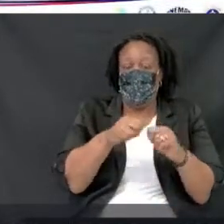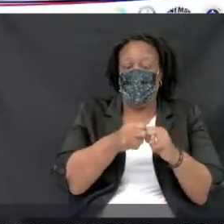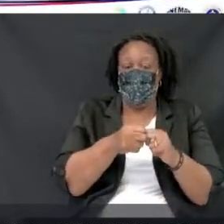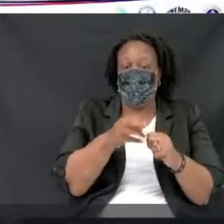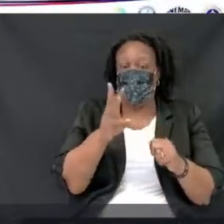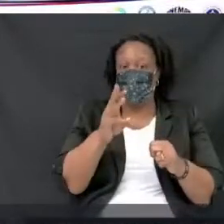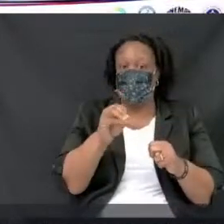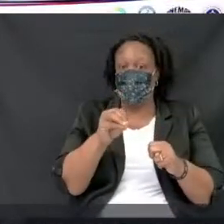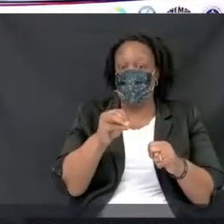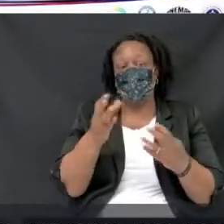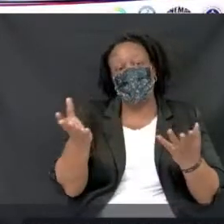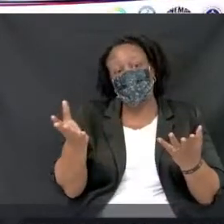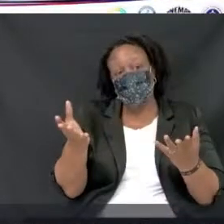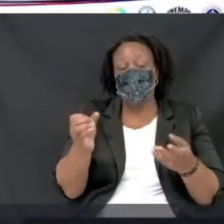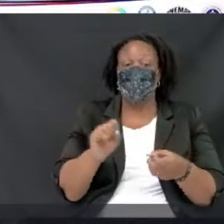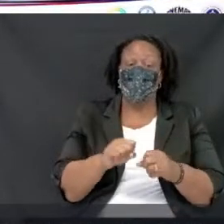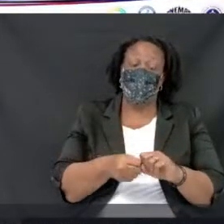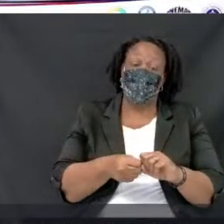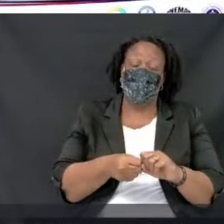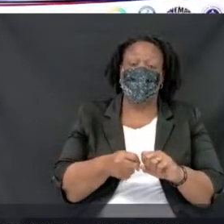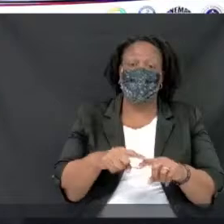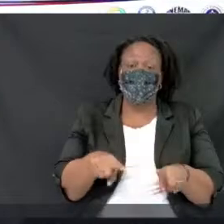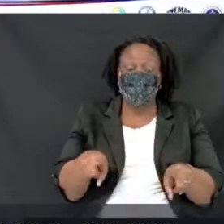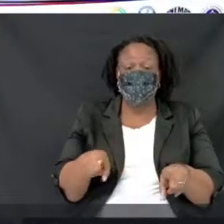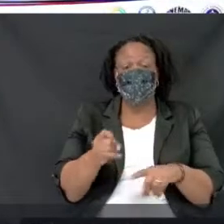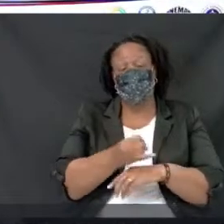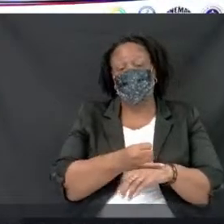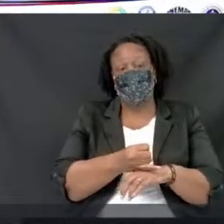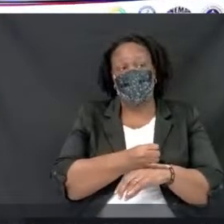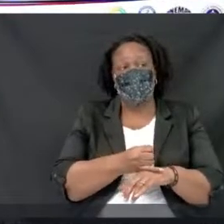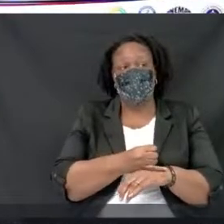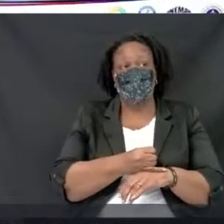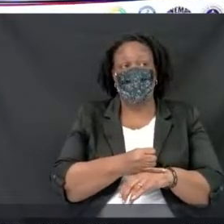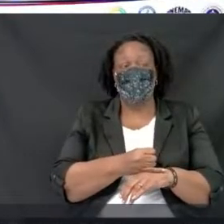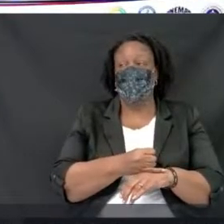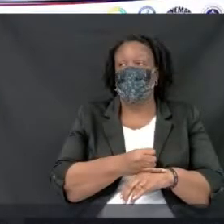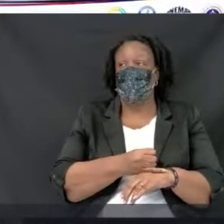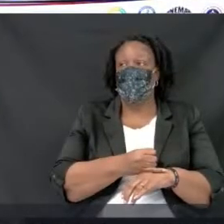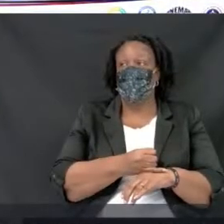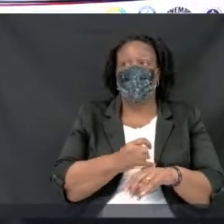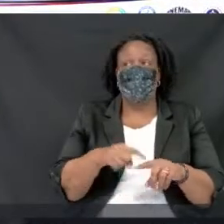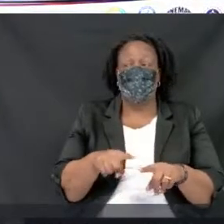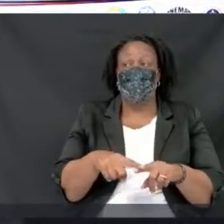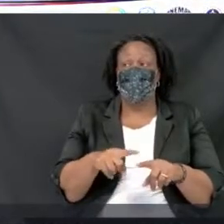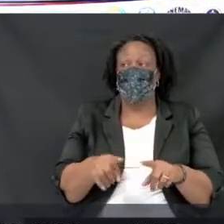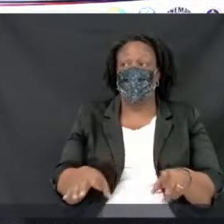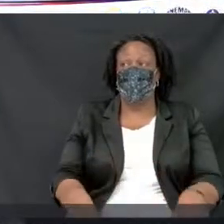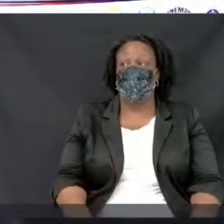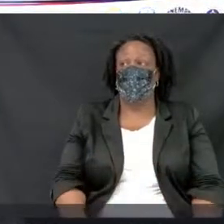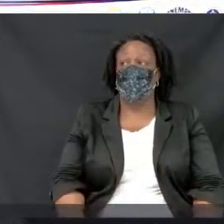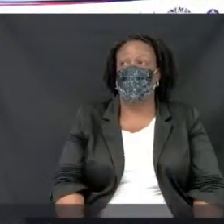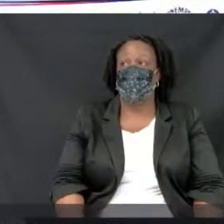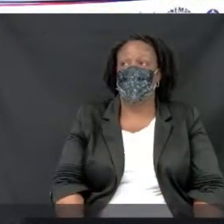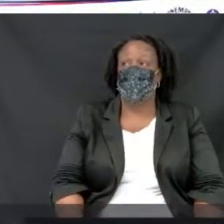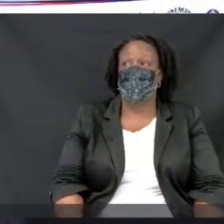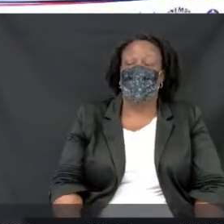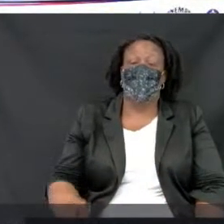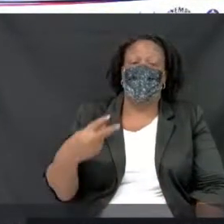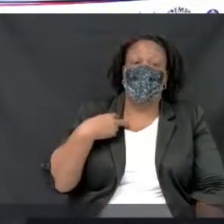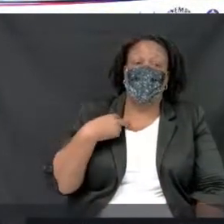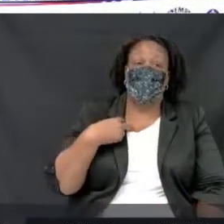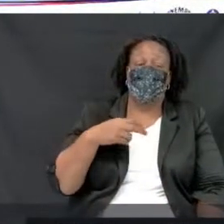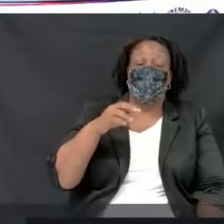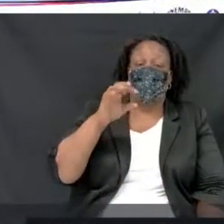80% by the end of the week, because with the new vaccination figures that came in today, we had